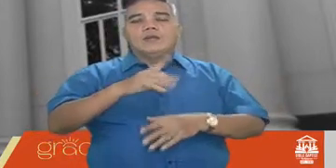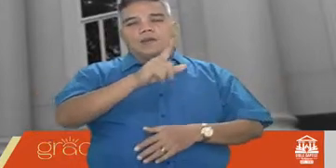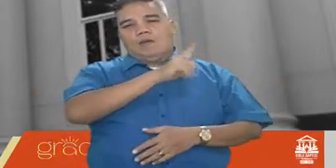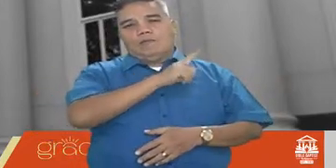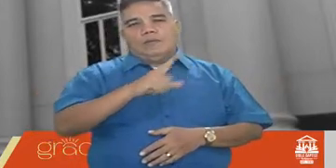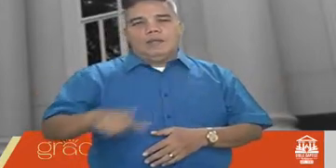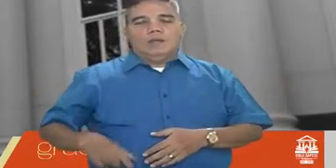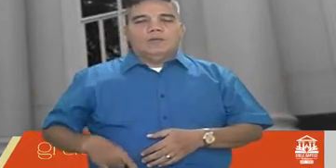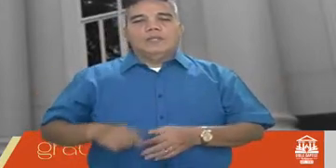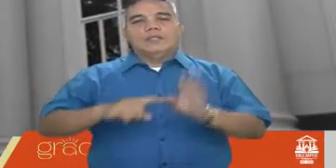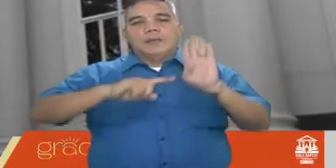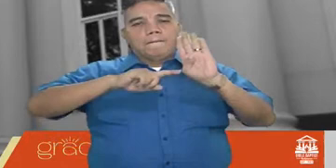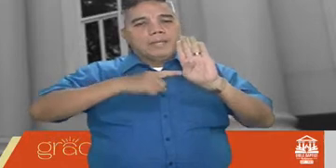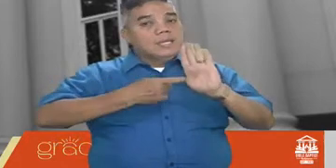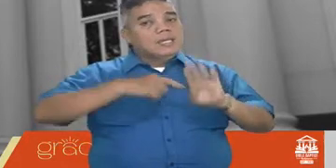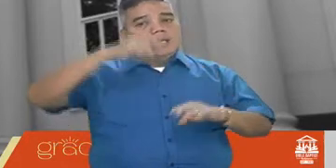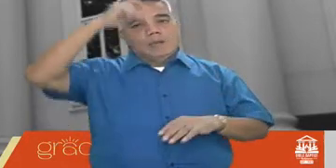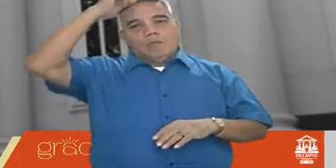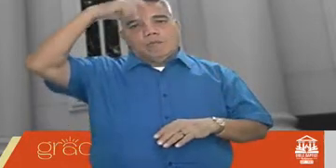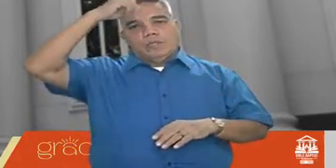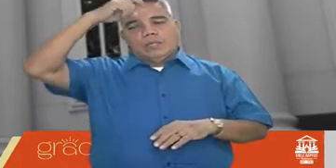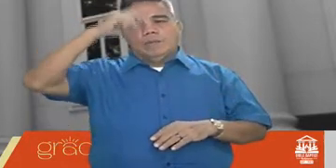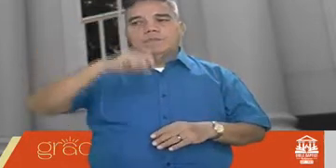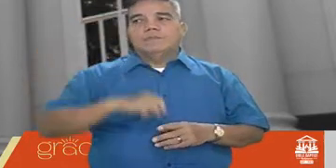of the Lord is the beginning of wisdom.